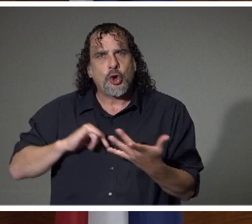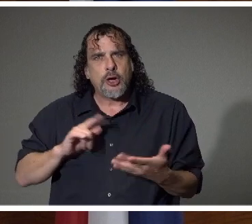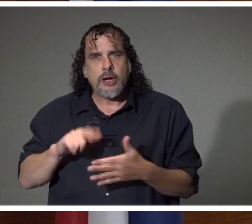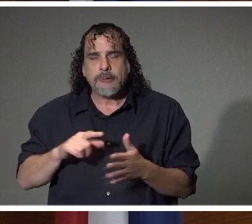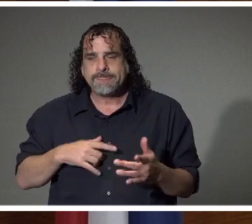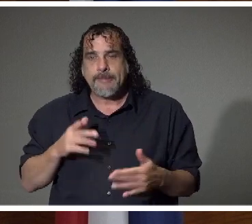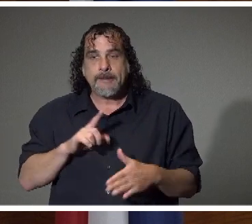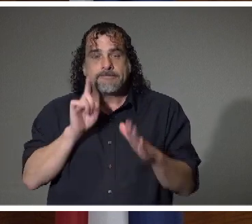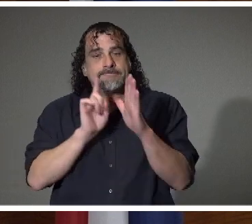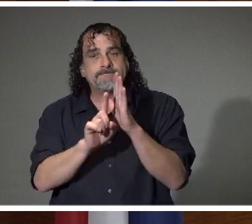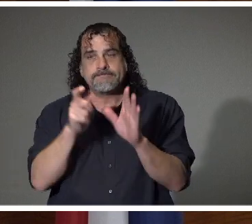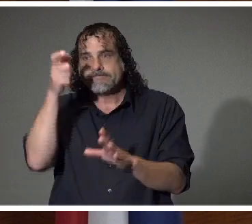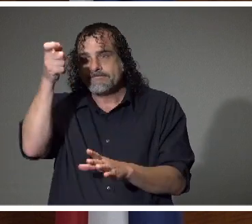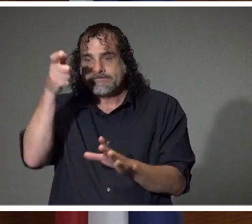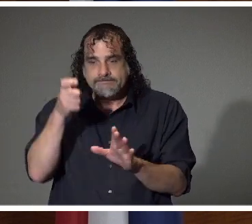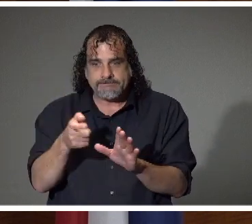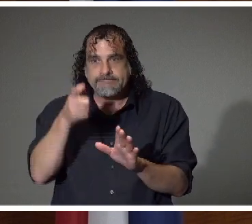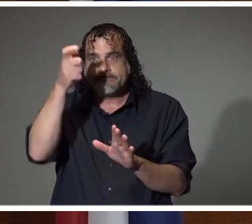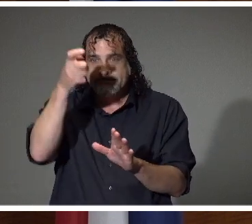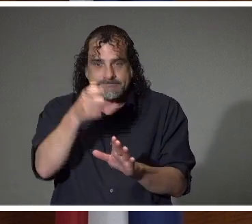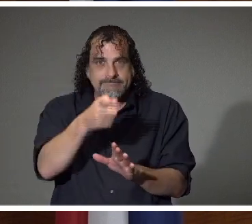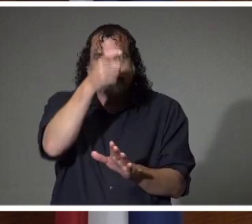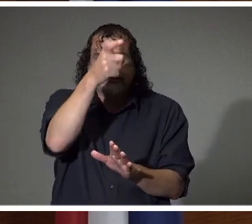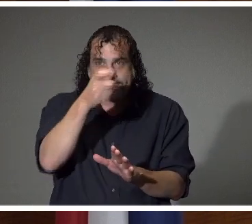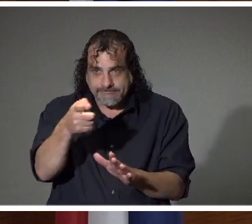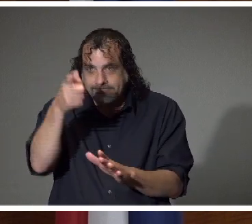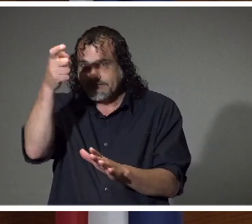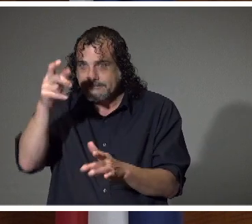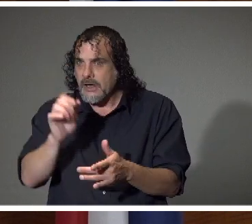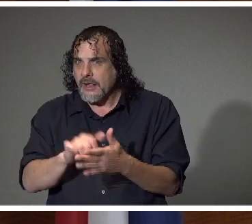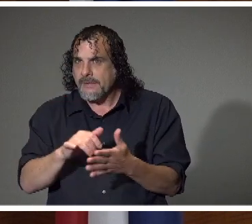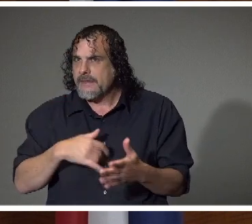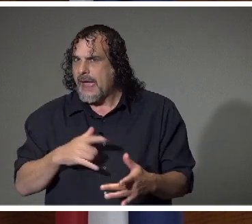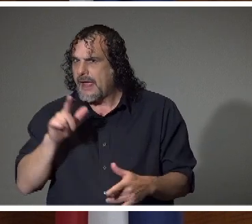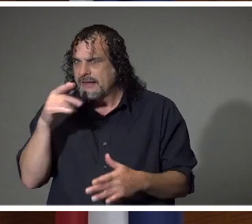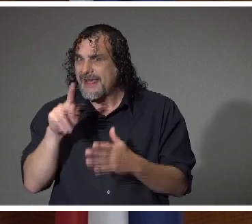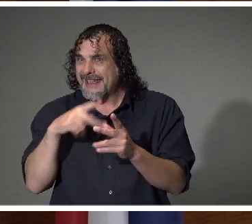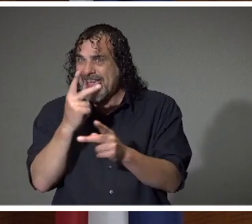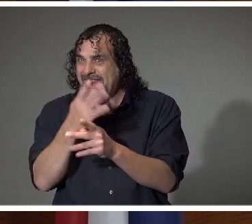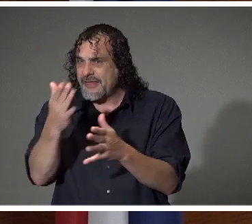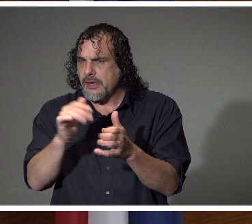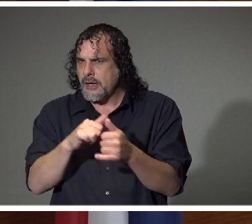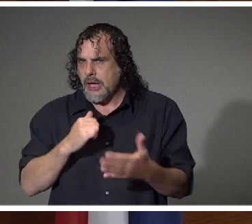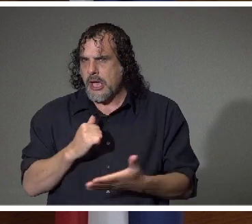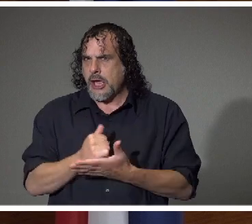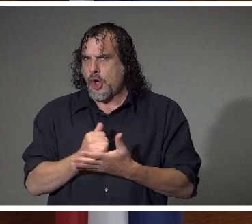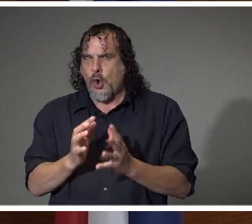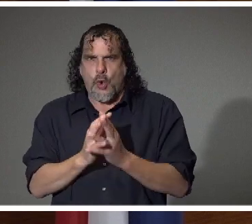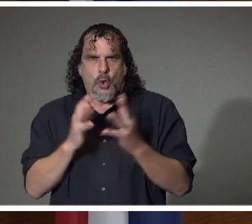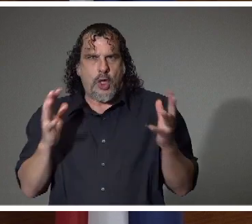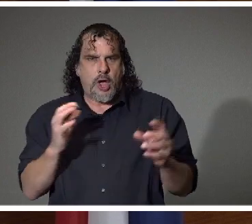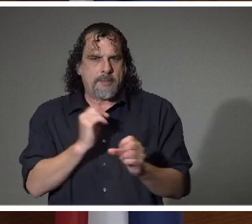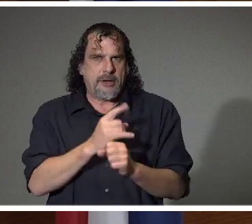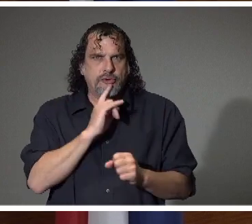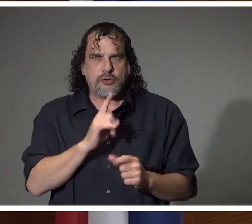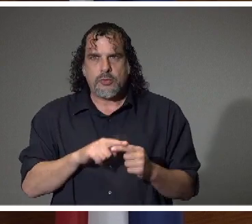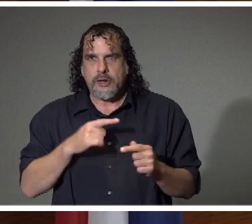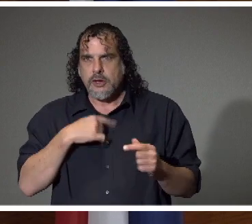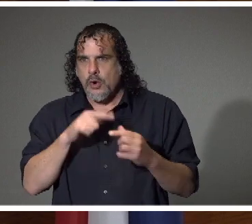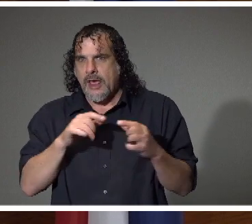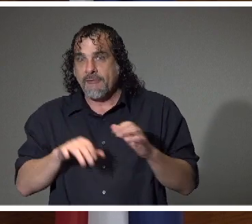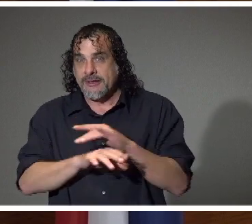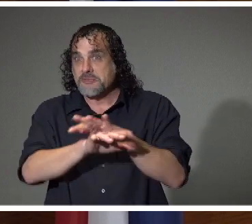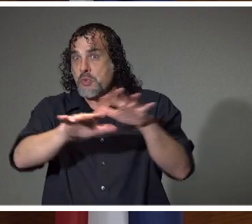into the facility, things such as that go a long way towards ensuring that we don't have